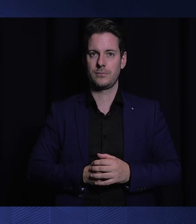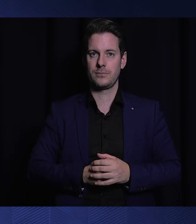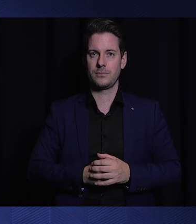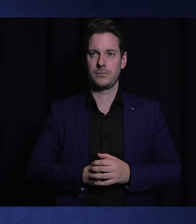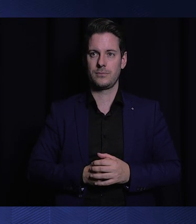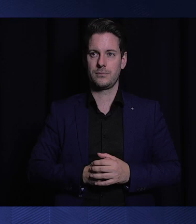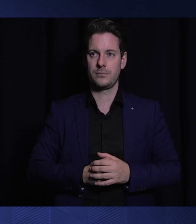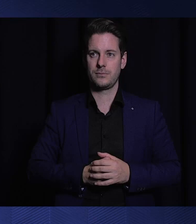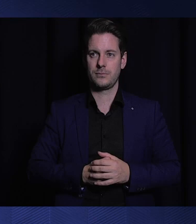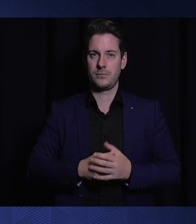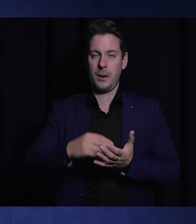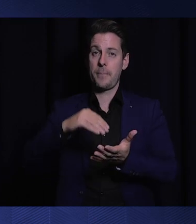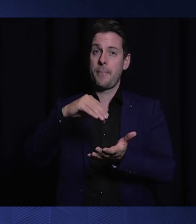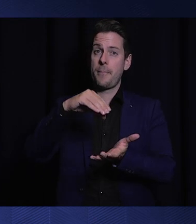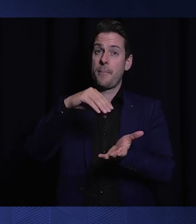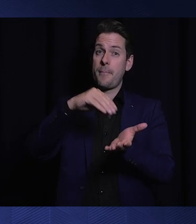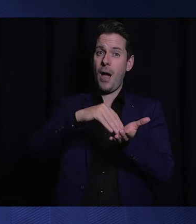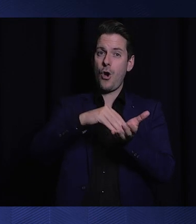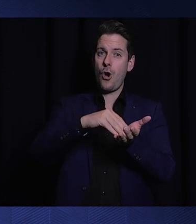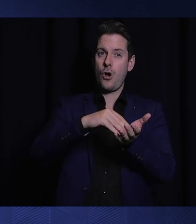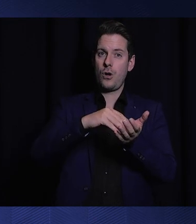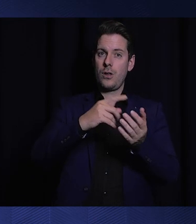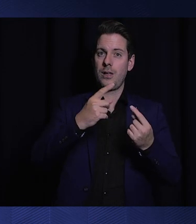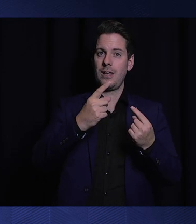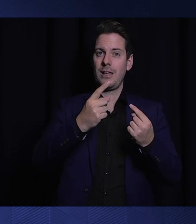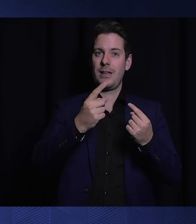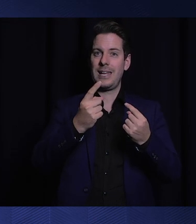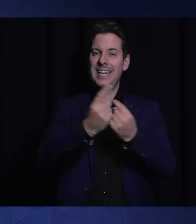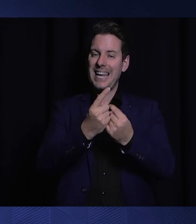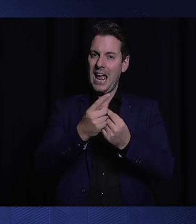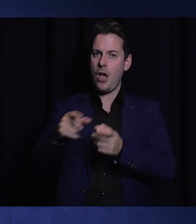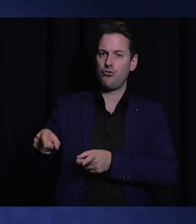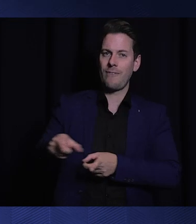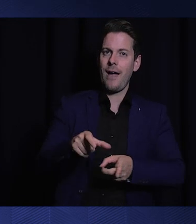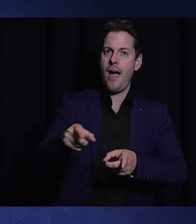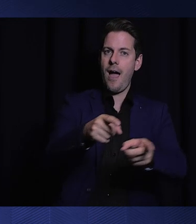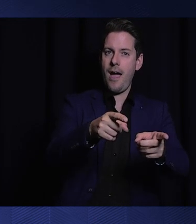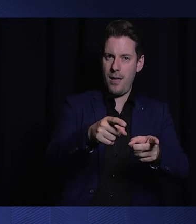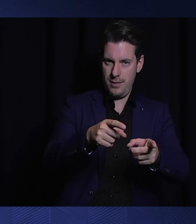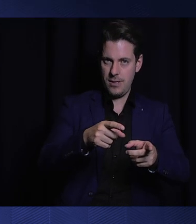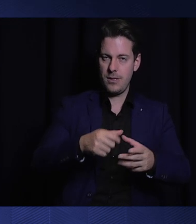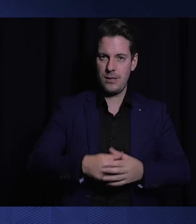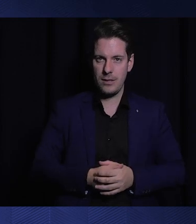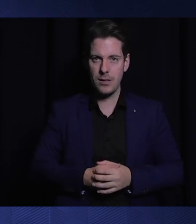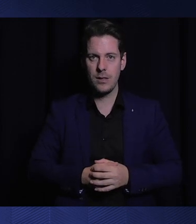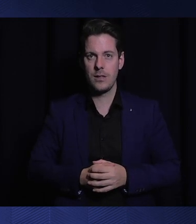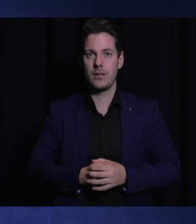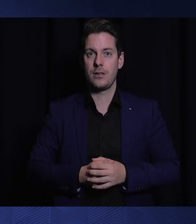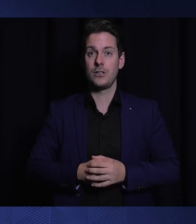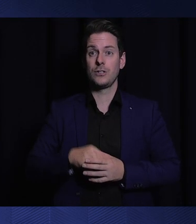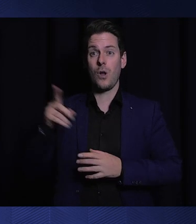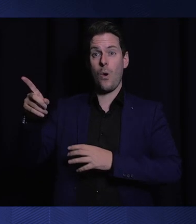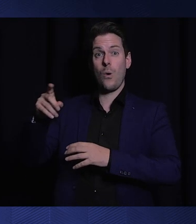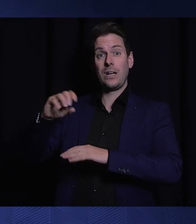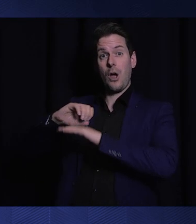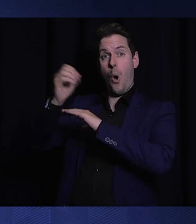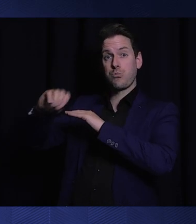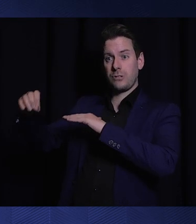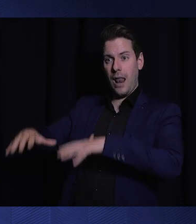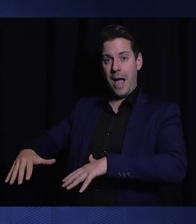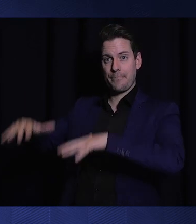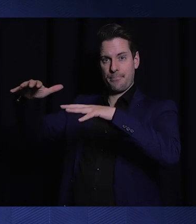located also near the Chao Phraya River. So sea level rise is also have the impact